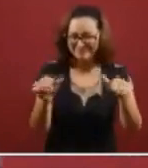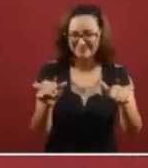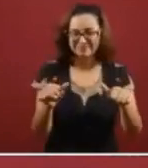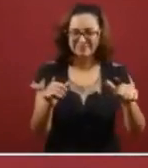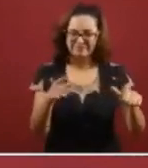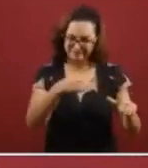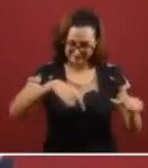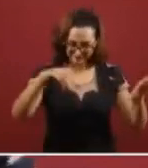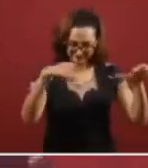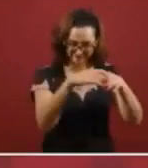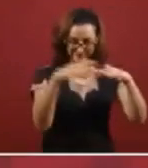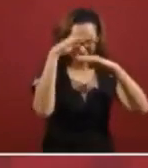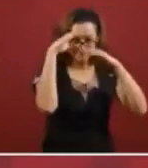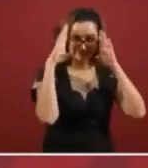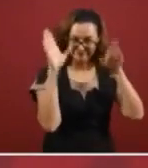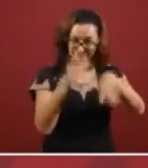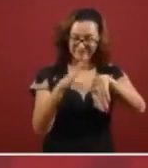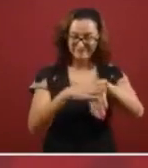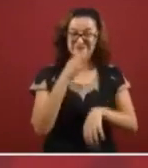budgets.